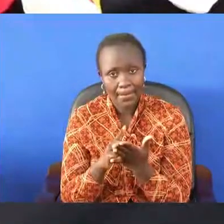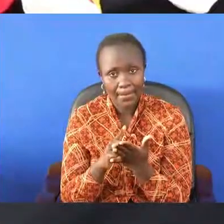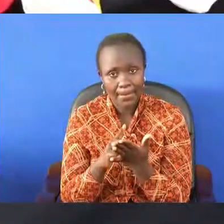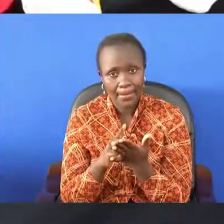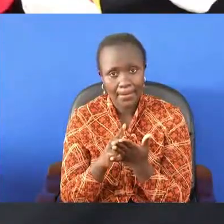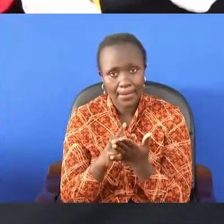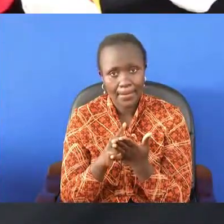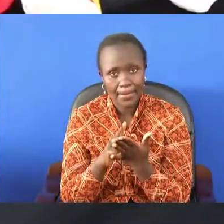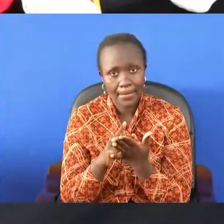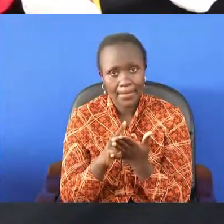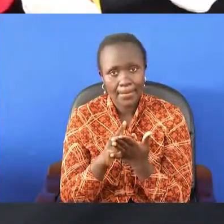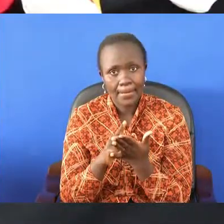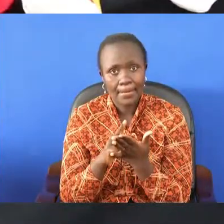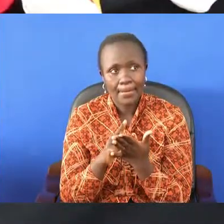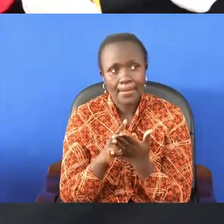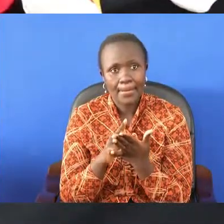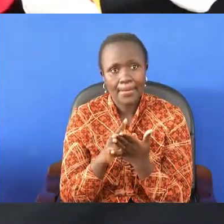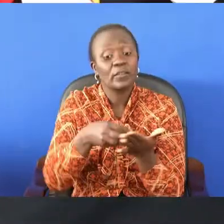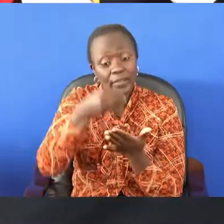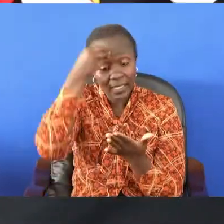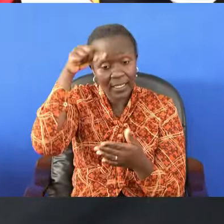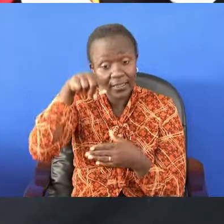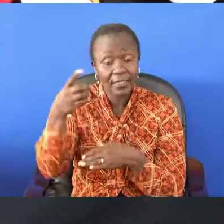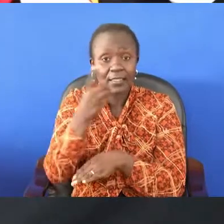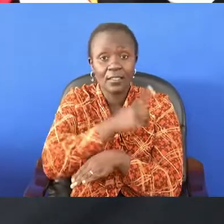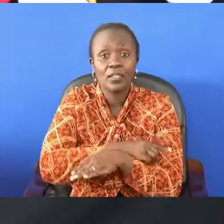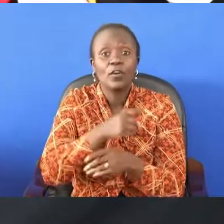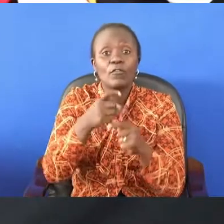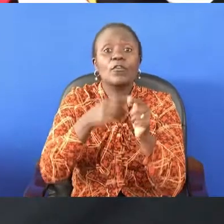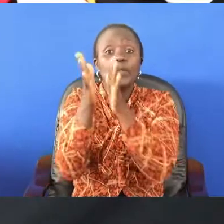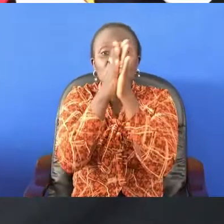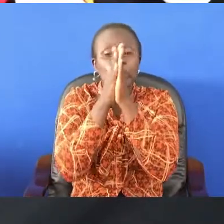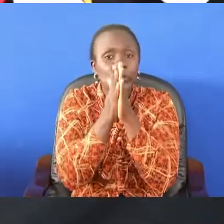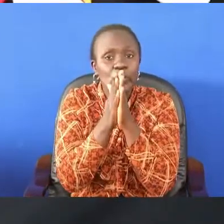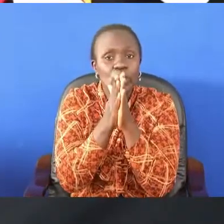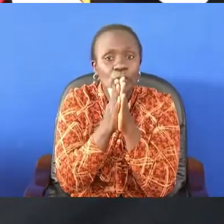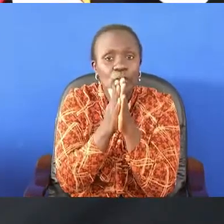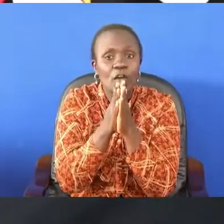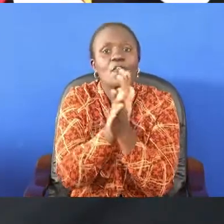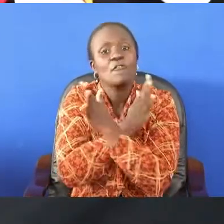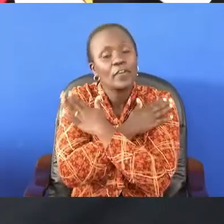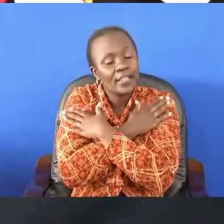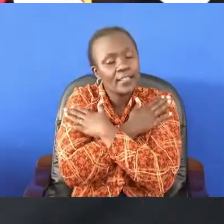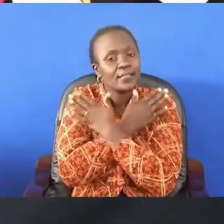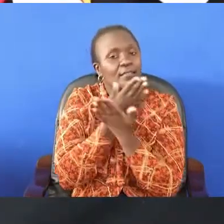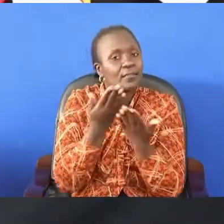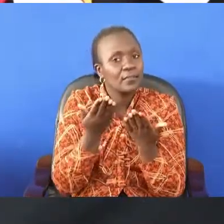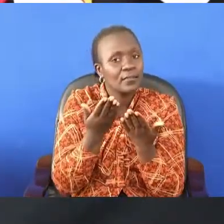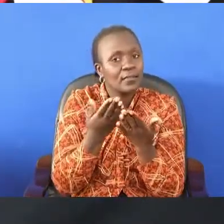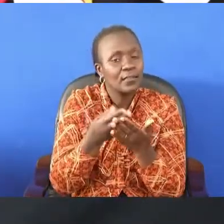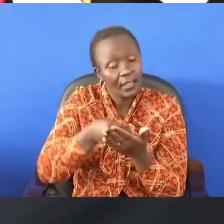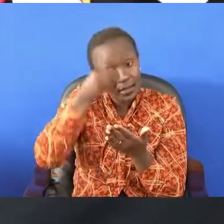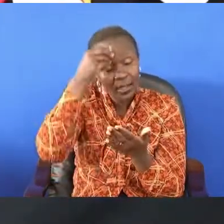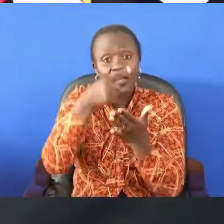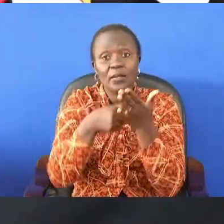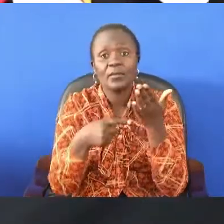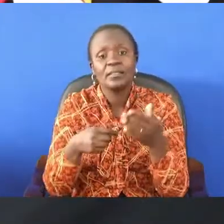So, children, what have we learned today from the story? Friends, what have we